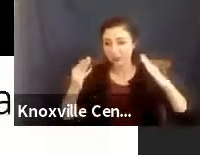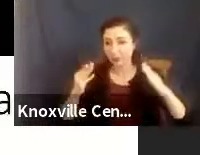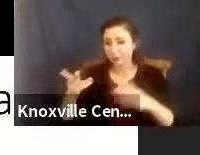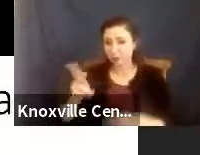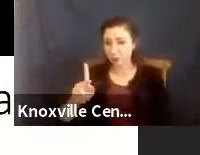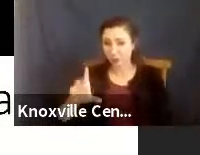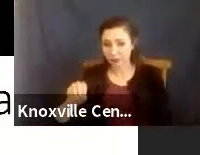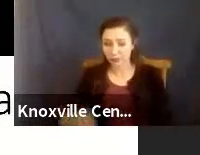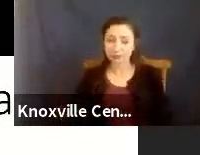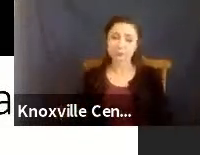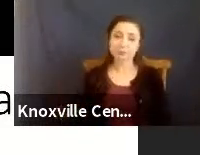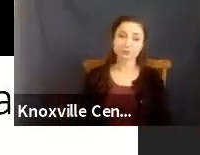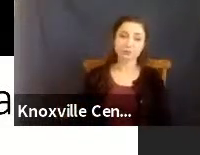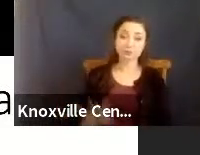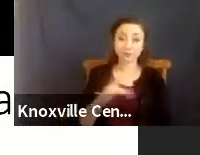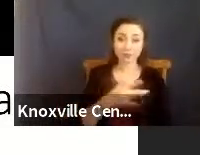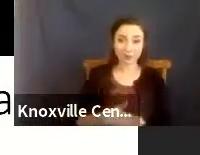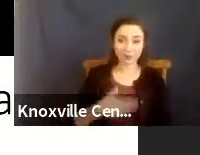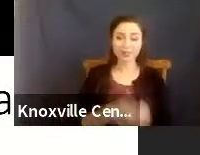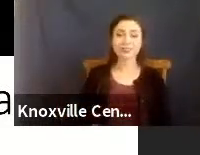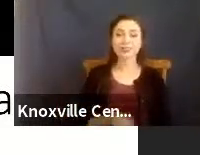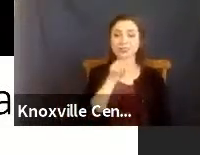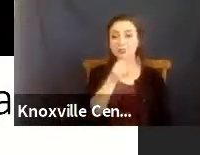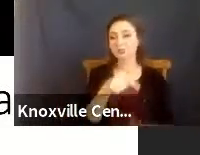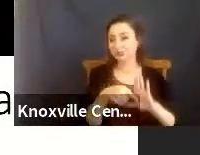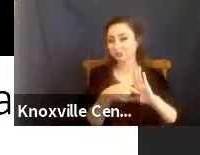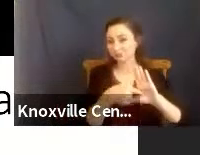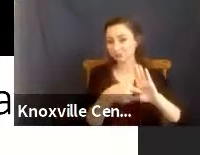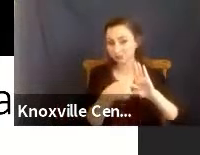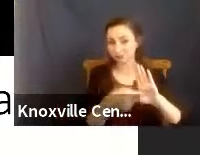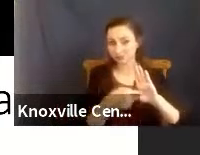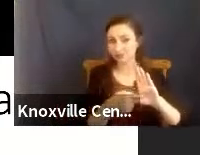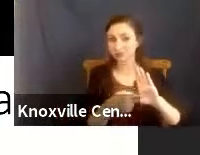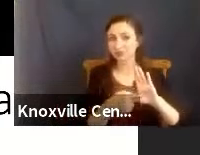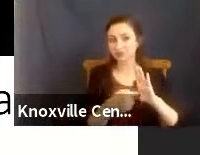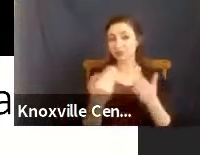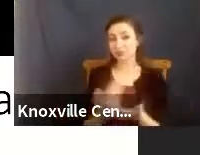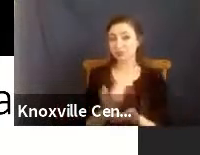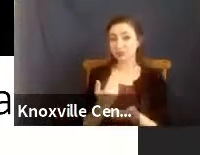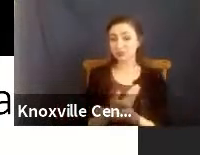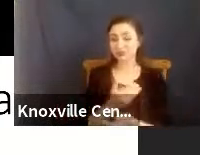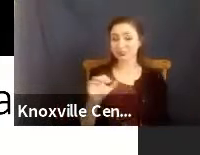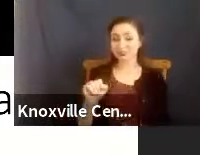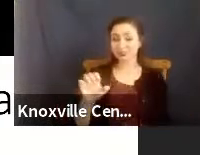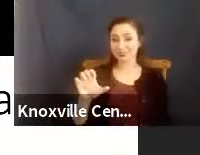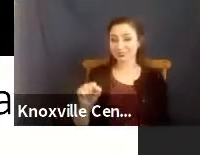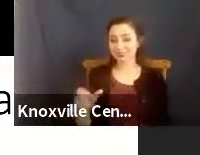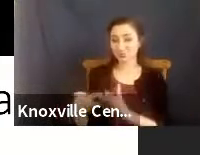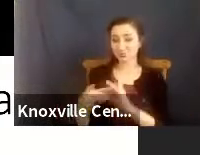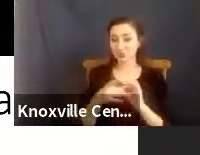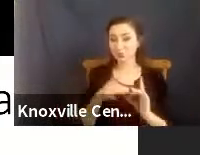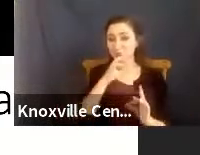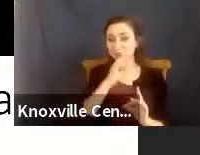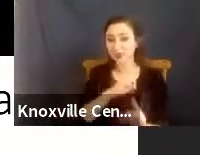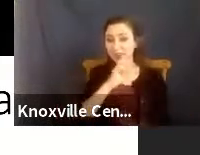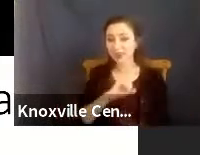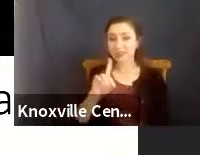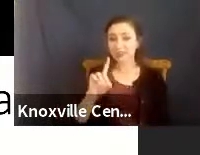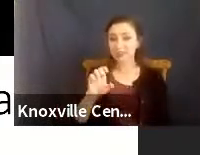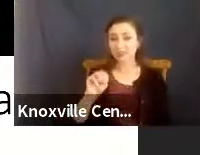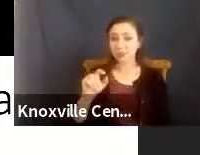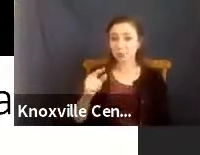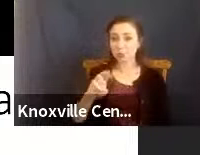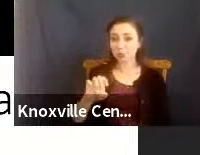please. So this shows the new cases by age demographic. And